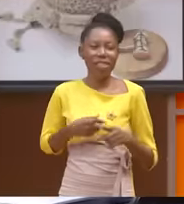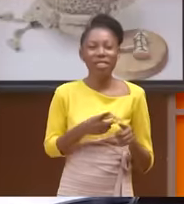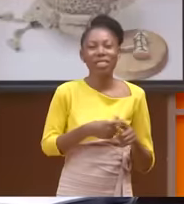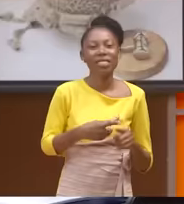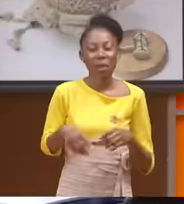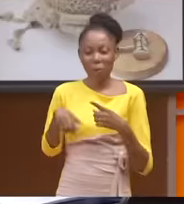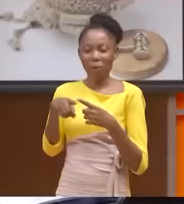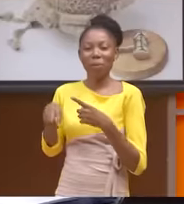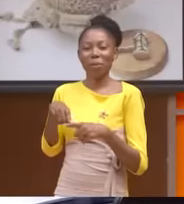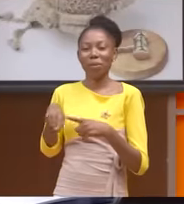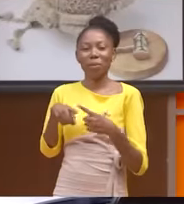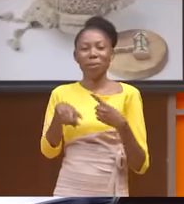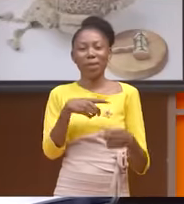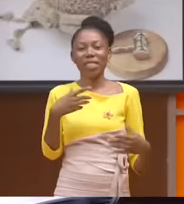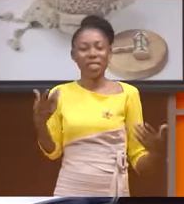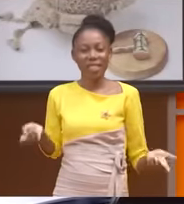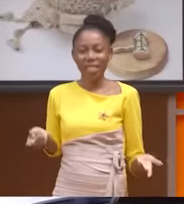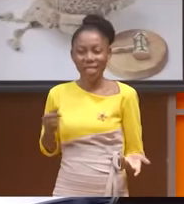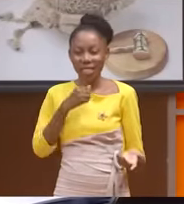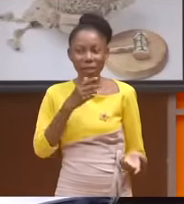any positive energy. You see, you know what?